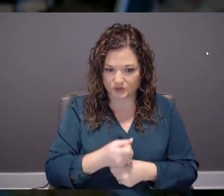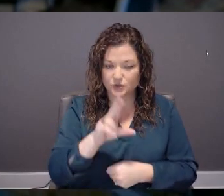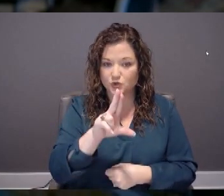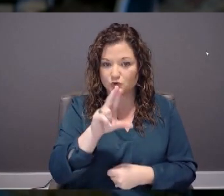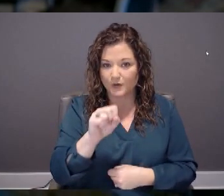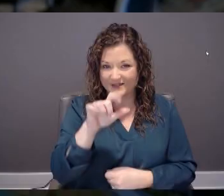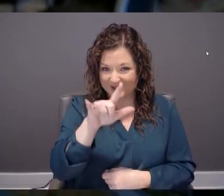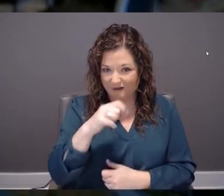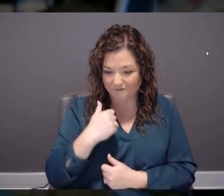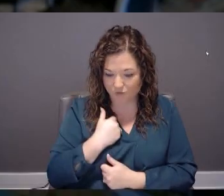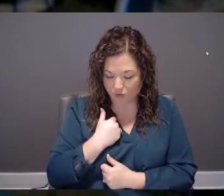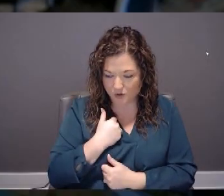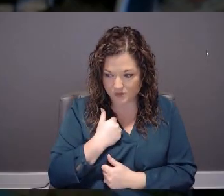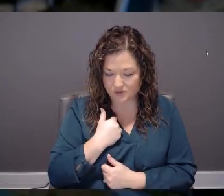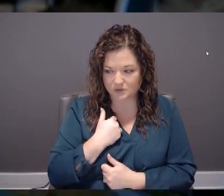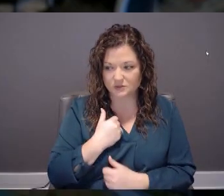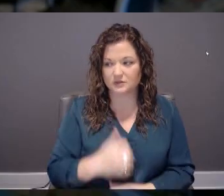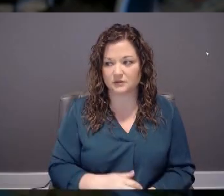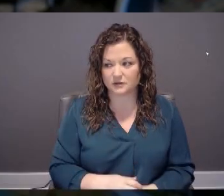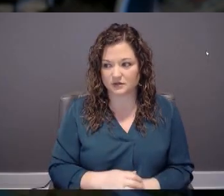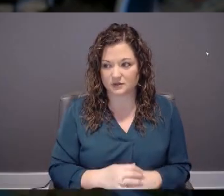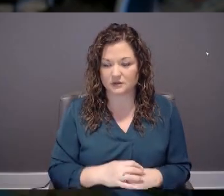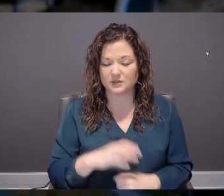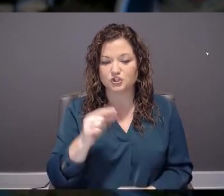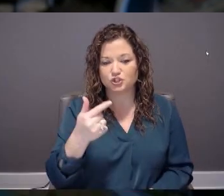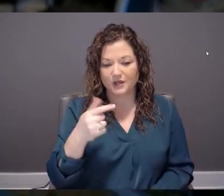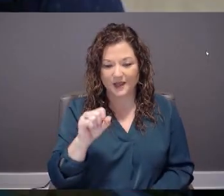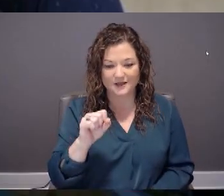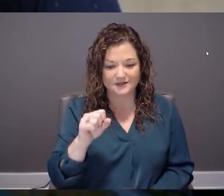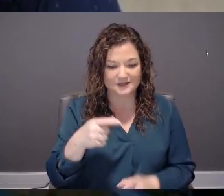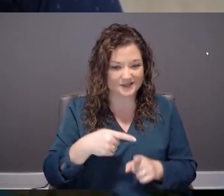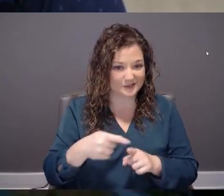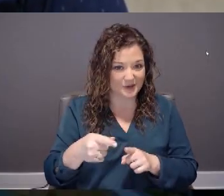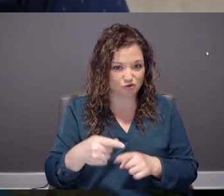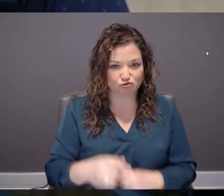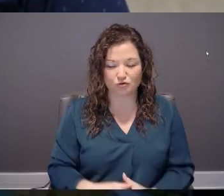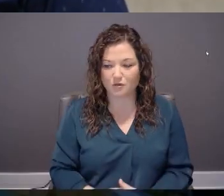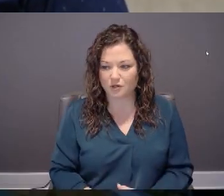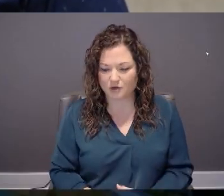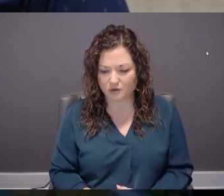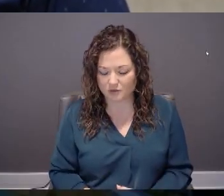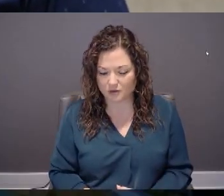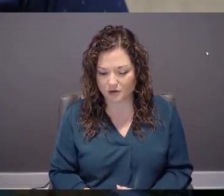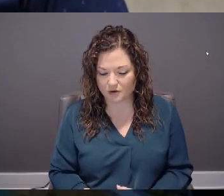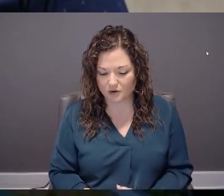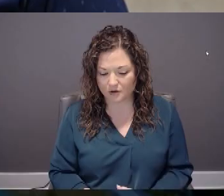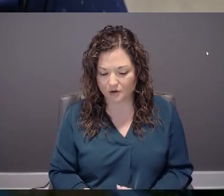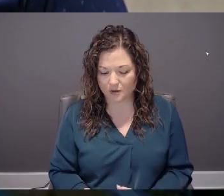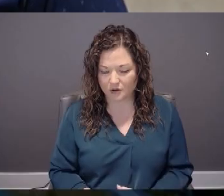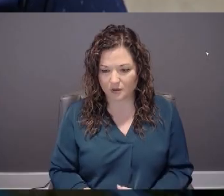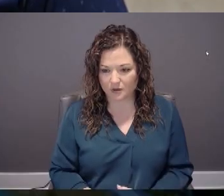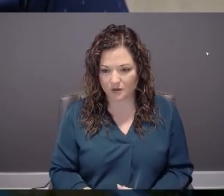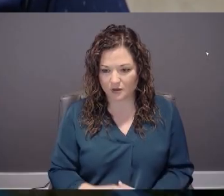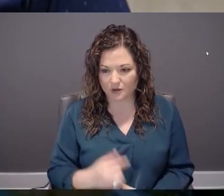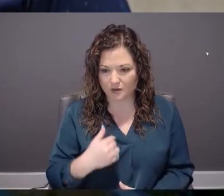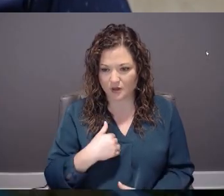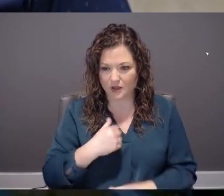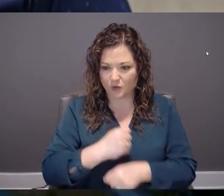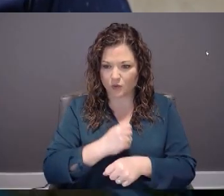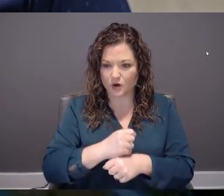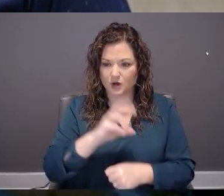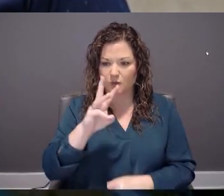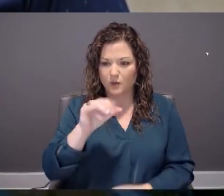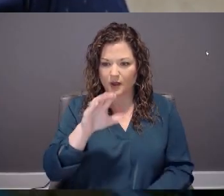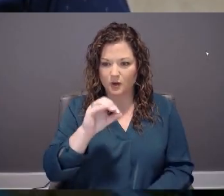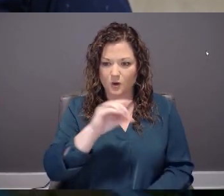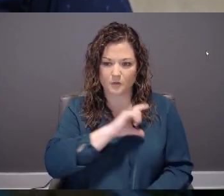the 11th Intelligence Squadron as a geospatial imagery analyst. Hi, I'm Juan Avila. I've been with the Waco Police Department for